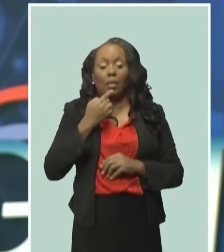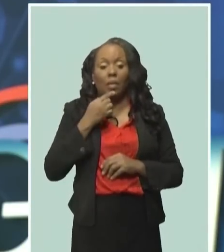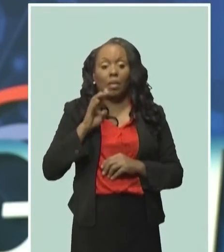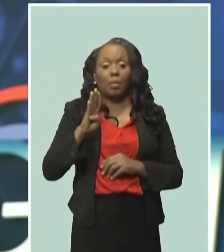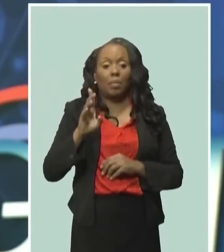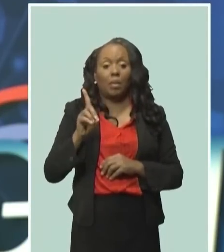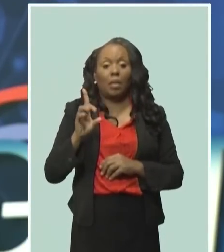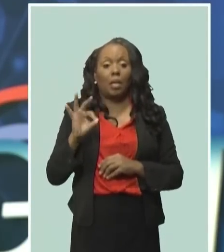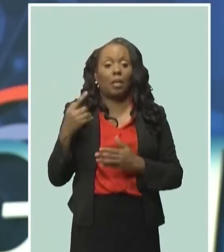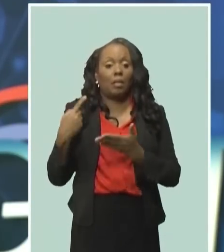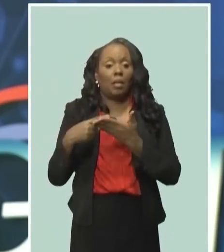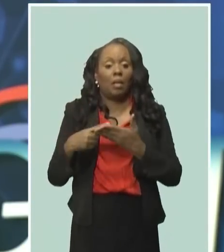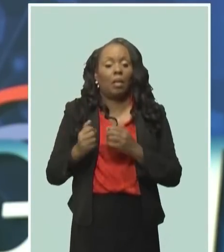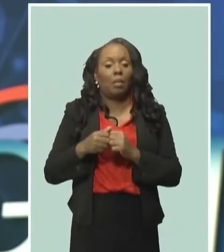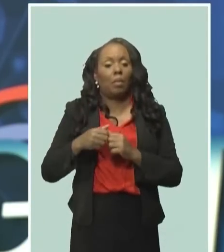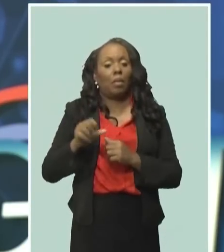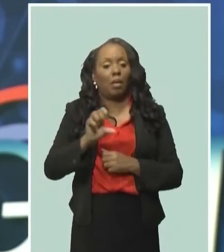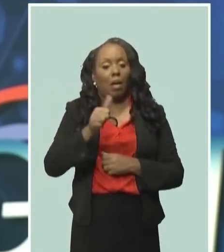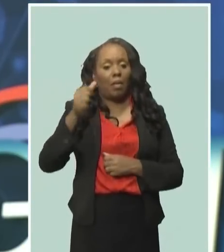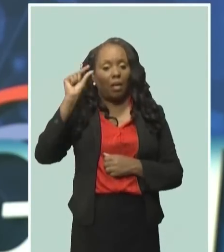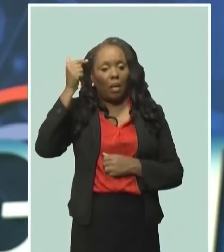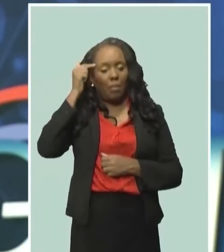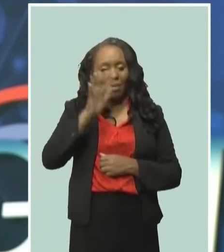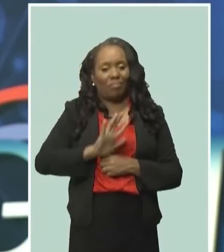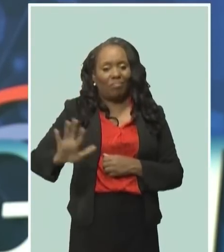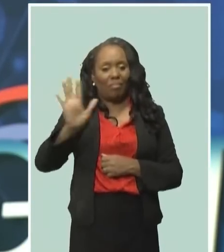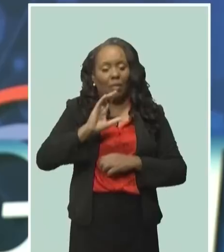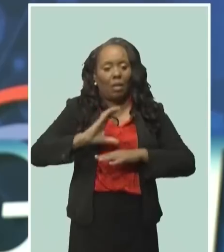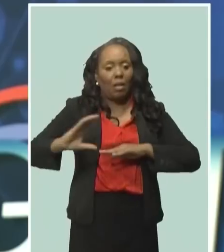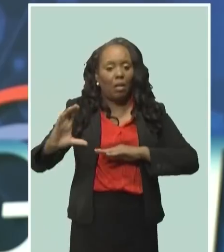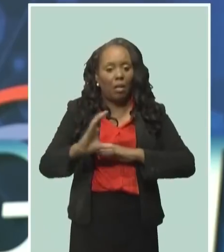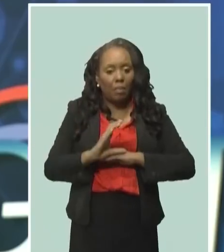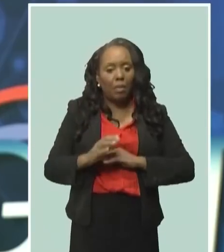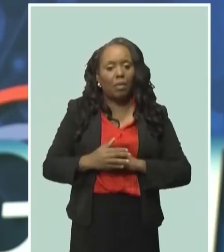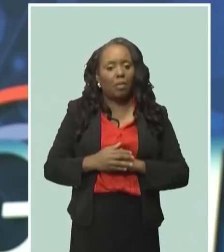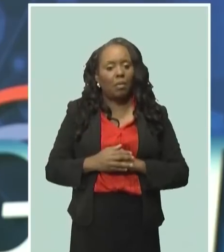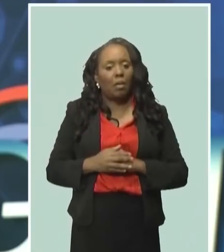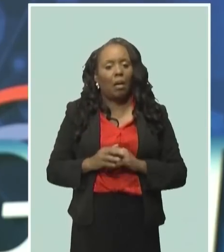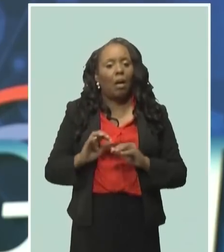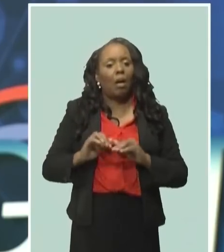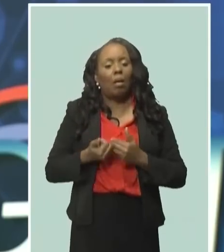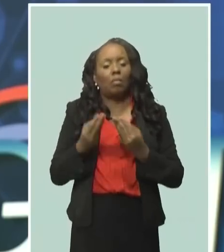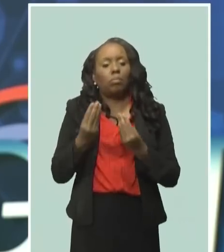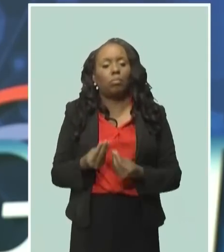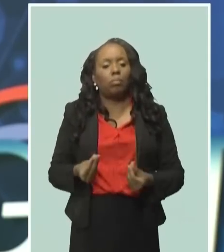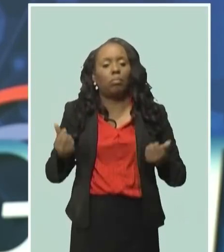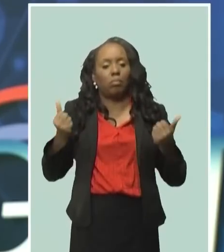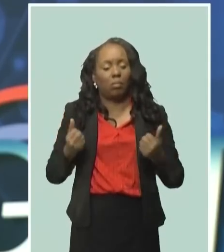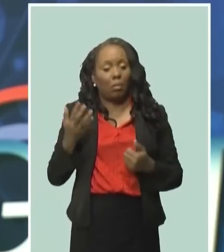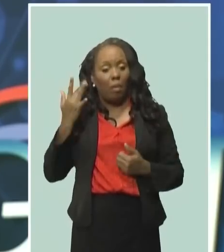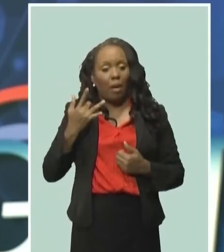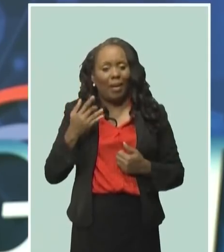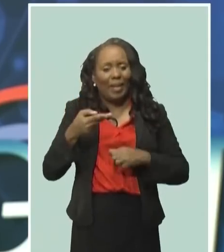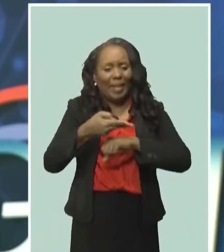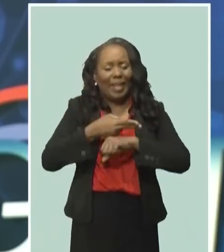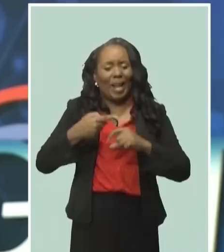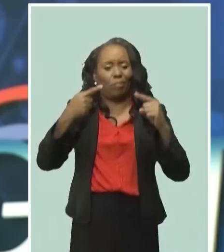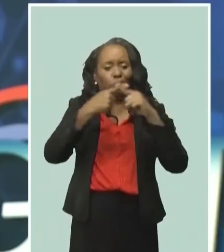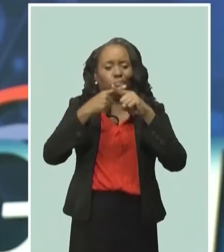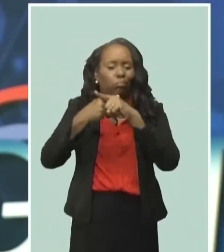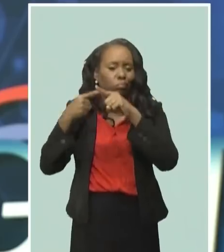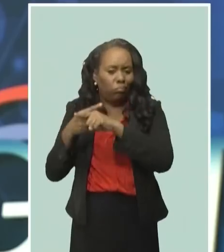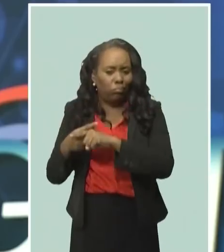is currently in discussions with the other governments across the region as part of CARICOM's commitment to finding a solution to the unrest in